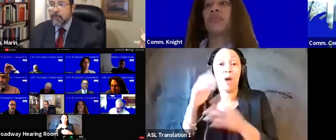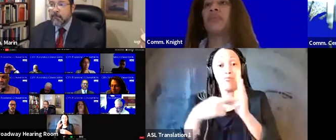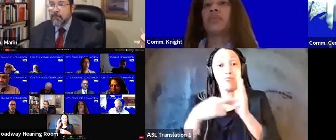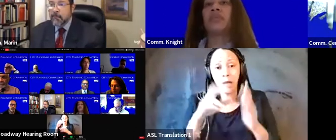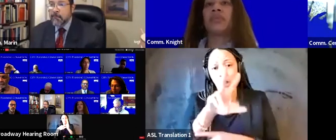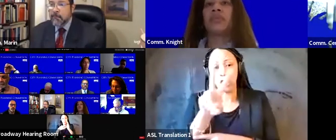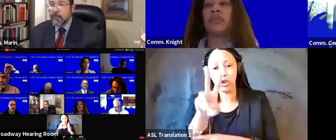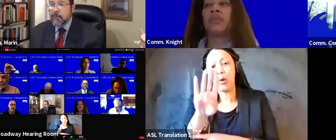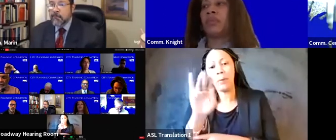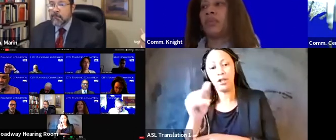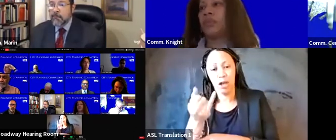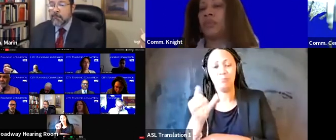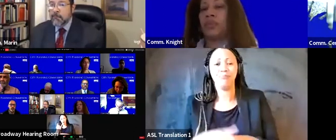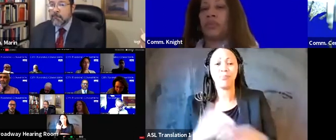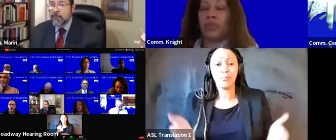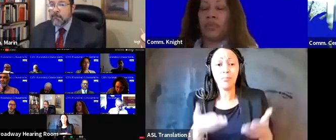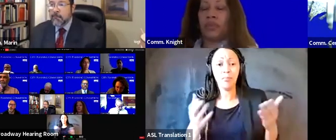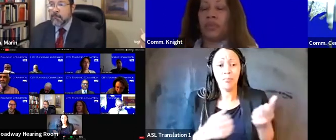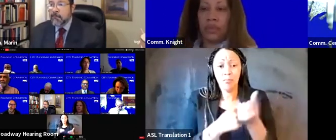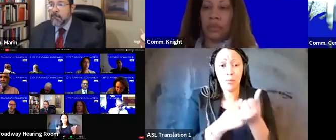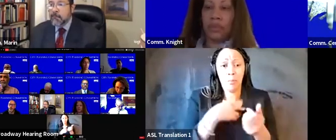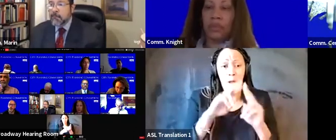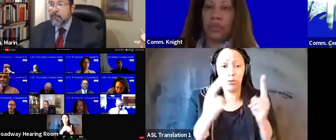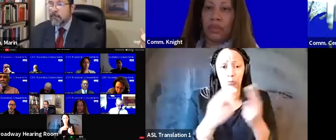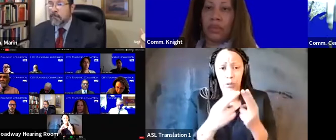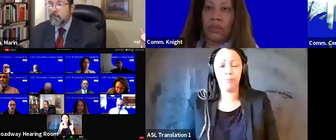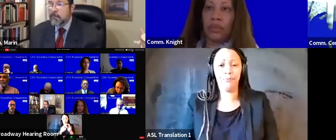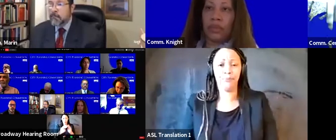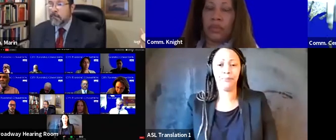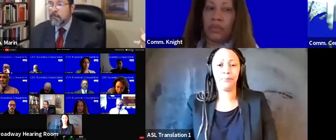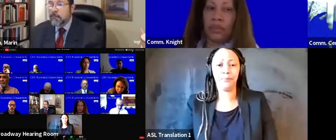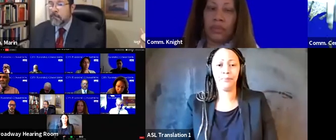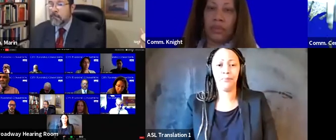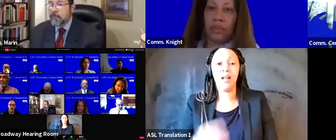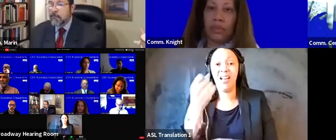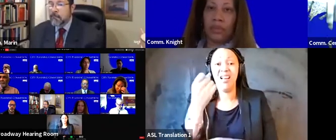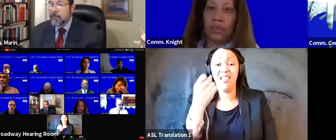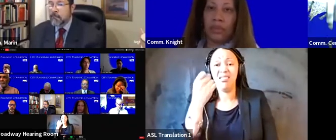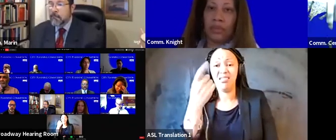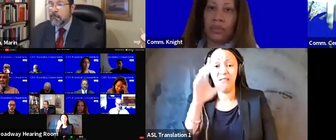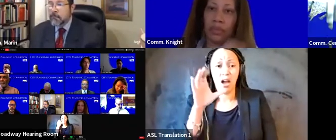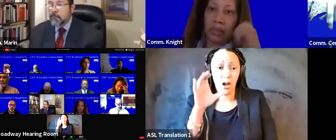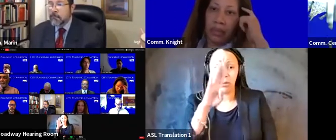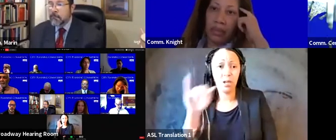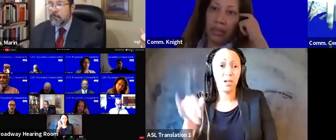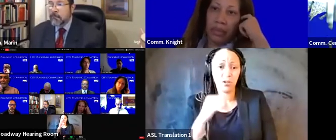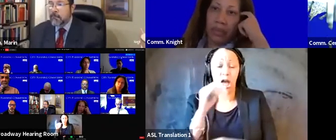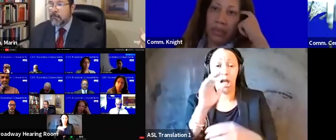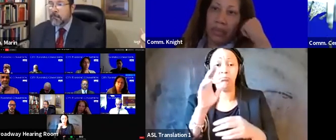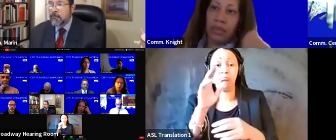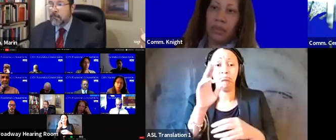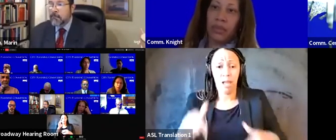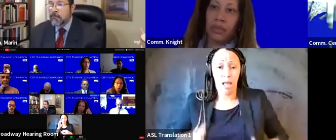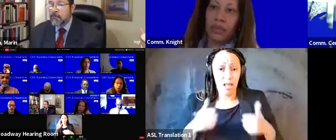32BJ. I'm here today on behalf of my union and more than 1,132 BJ members who live or work in Community District 7 to